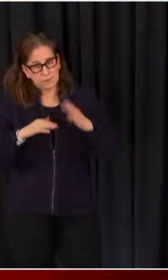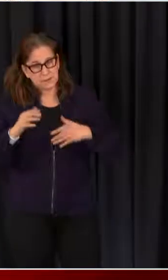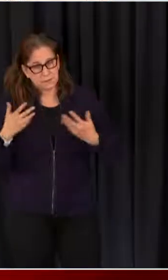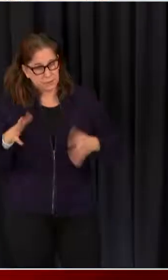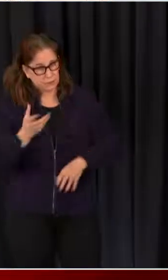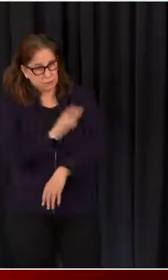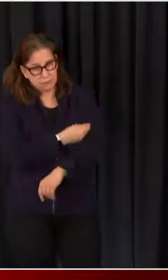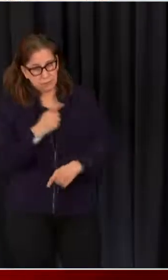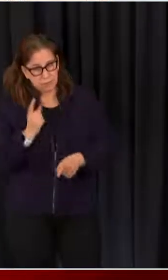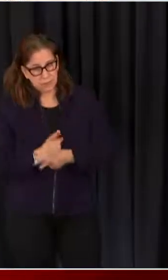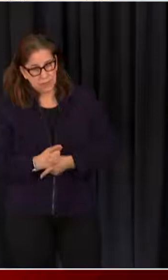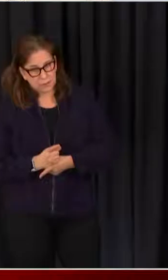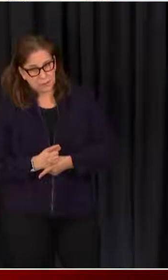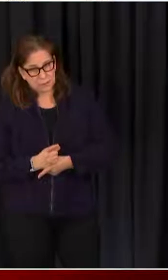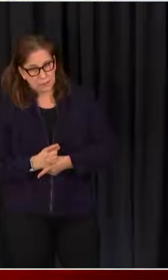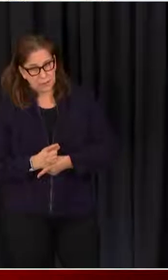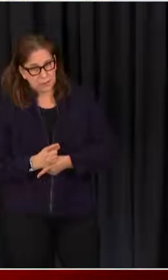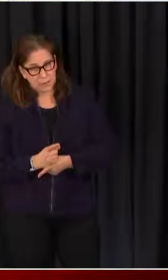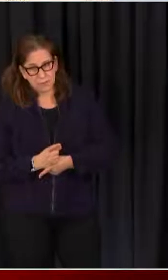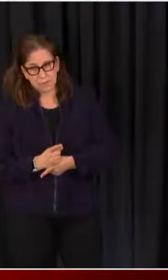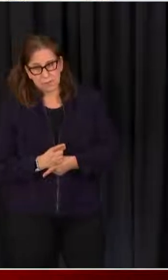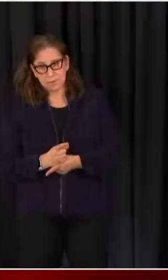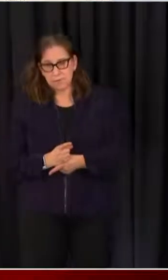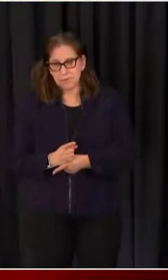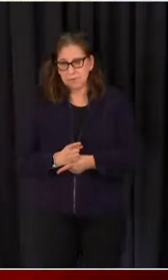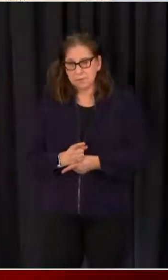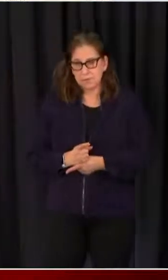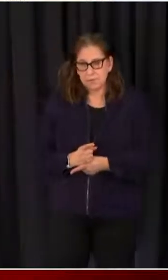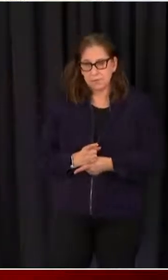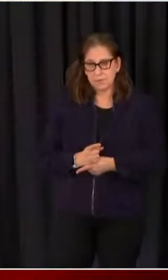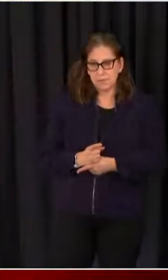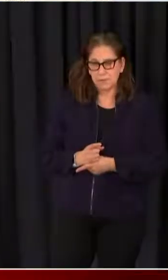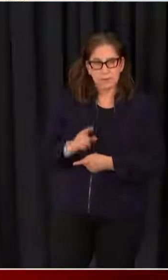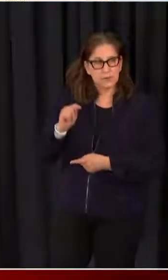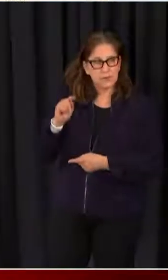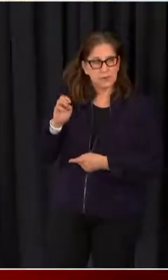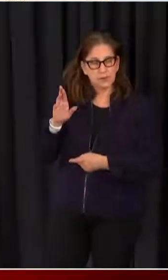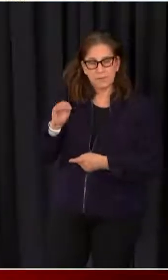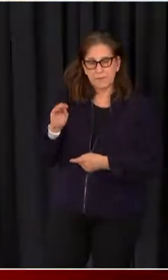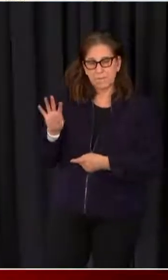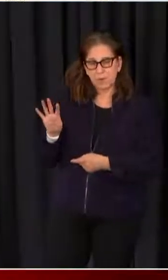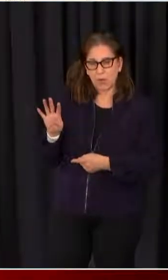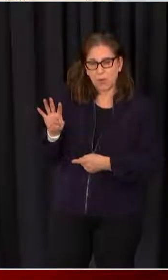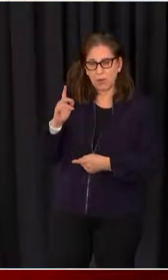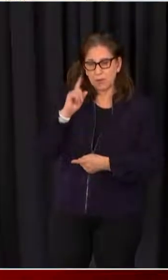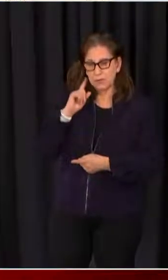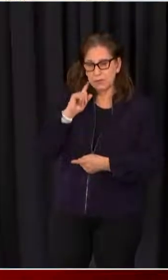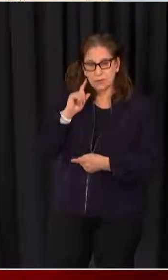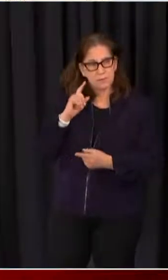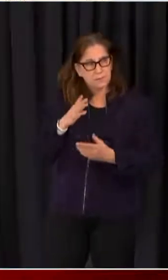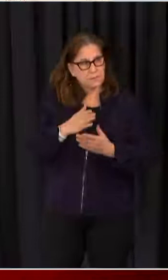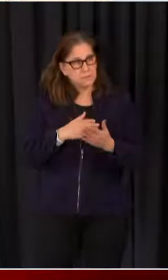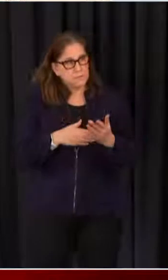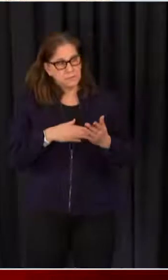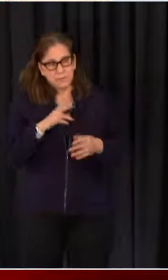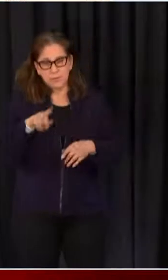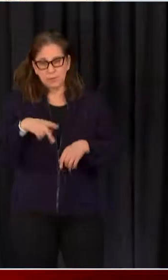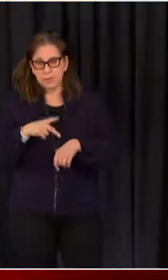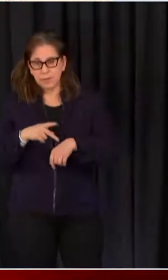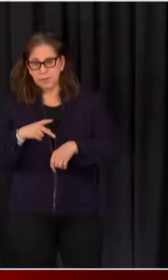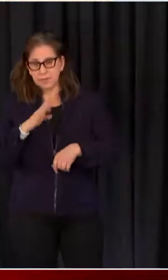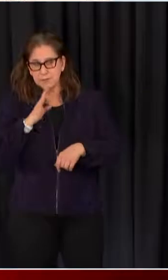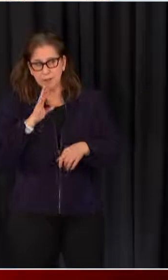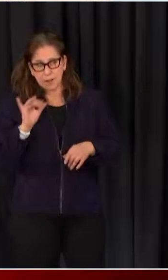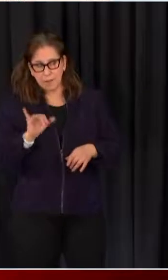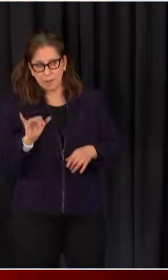the vaccine who are in school buildings now, and now looking to term 4, a lot of, I've heard some principals tell their